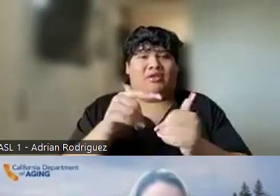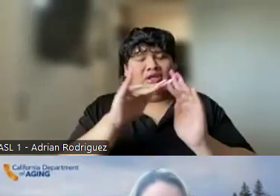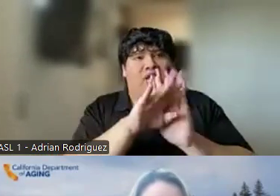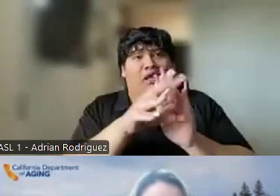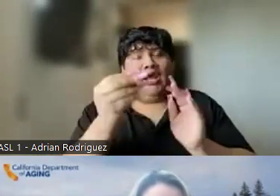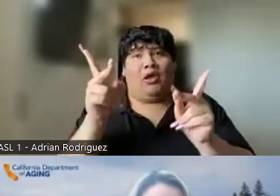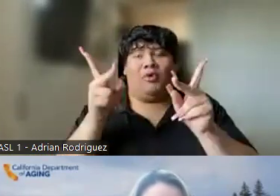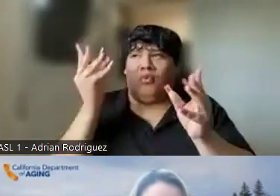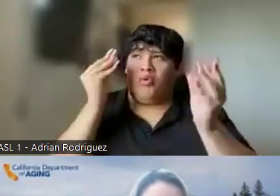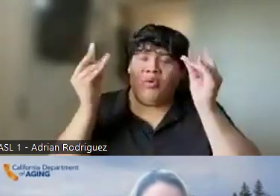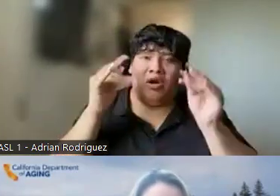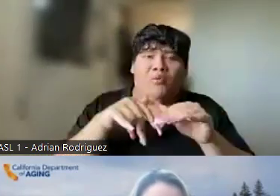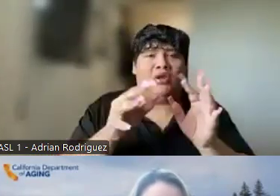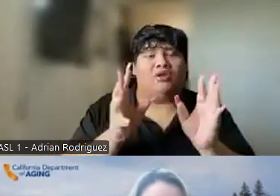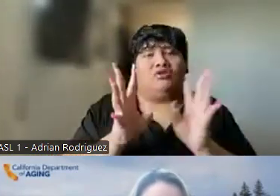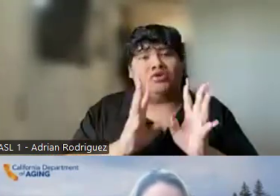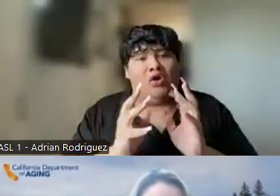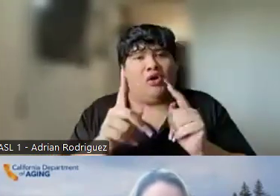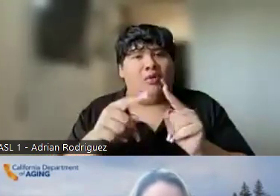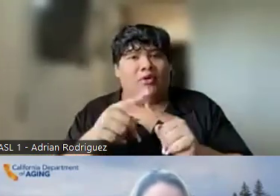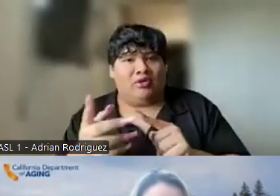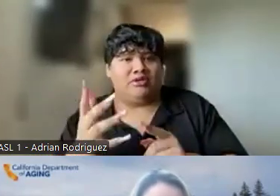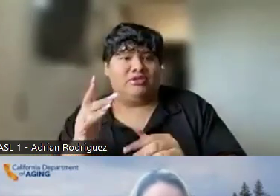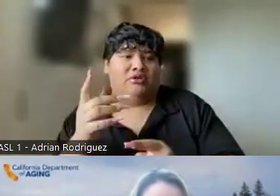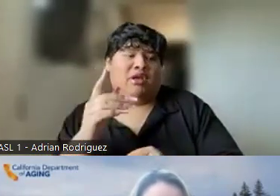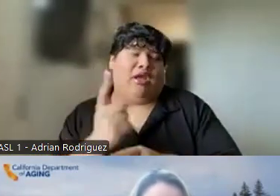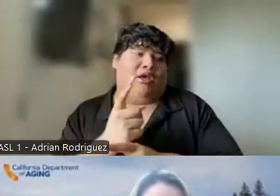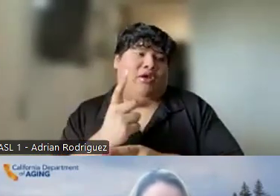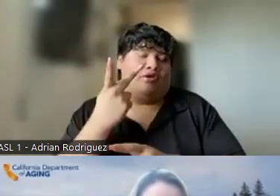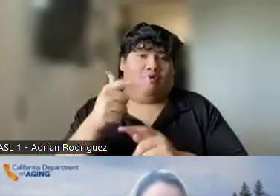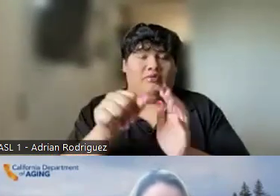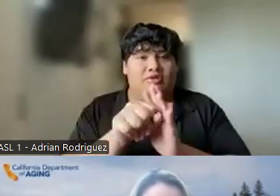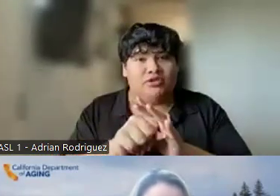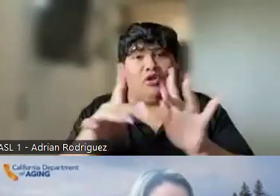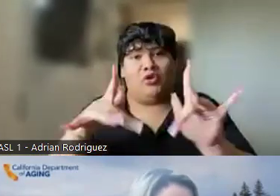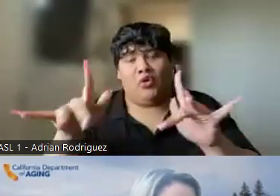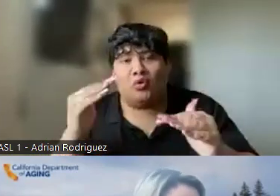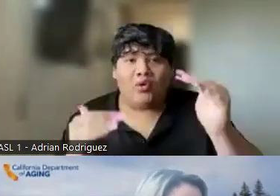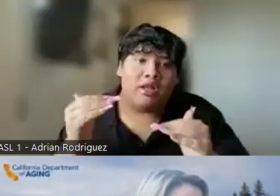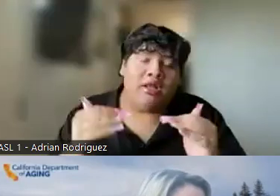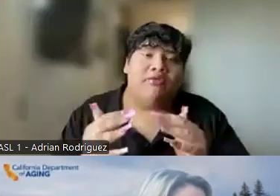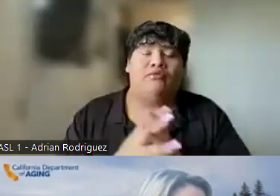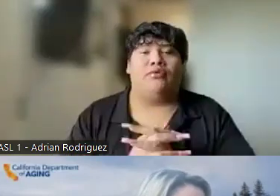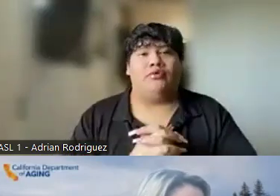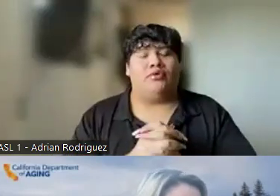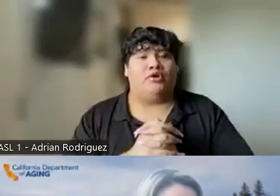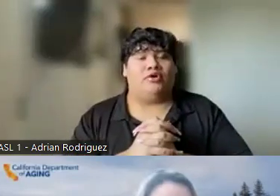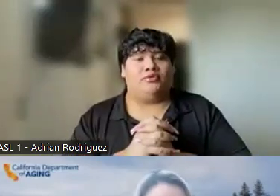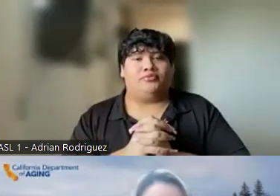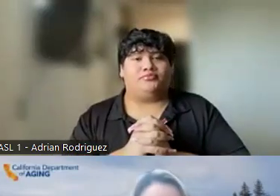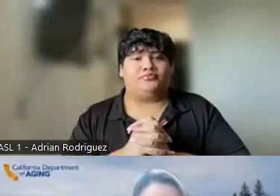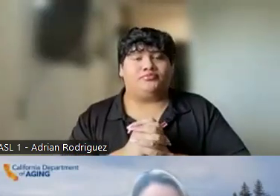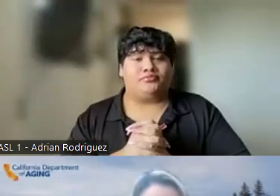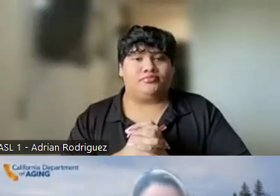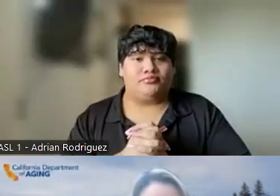absolutely critical. And we have to talk about how we capture that, right? And that kind of funnels down from the state, local level to consumers. Go ahead, Rafi, I see your